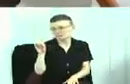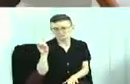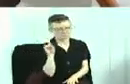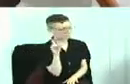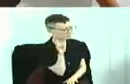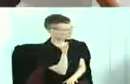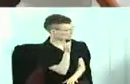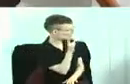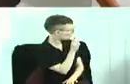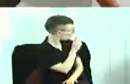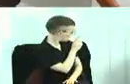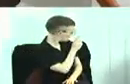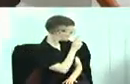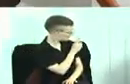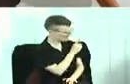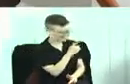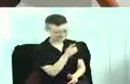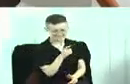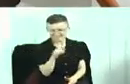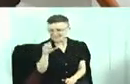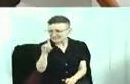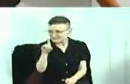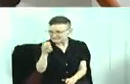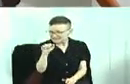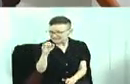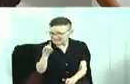away from the dead ends.